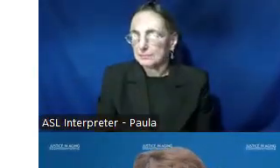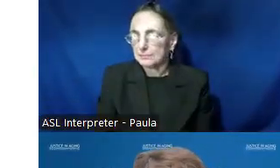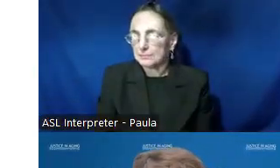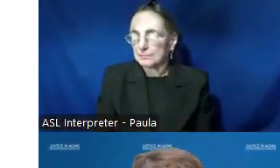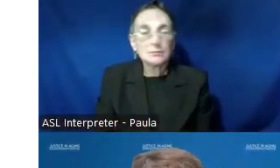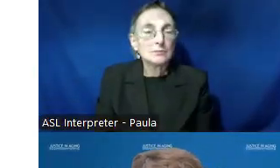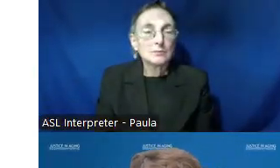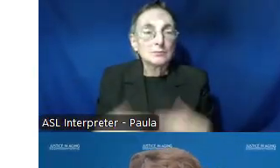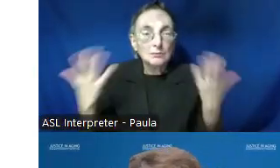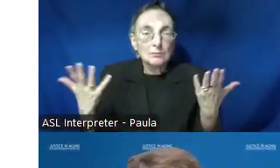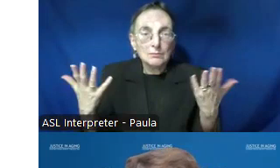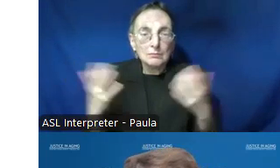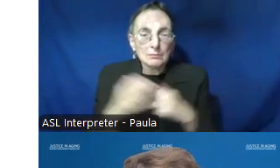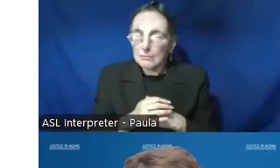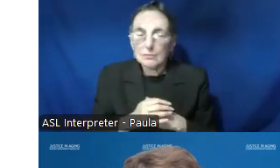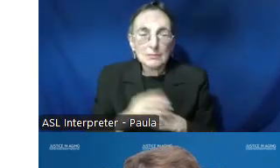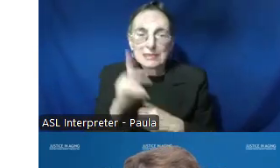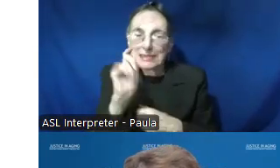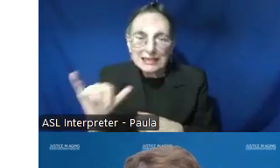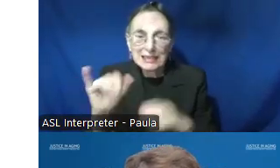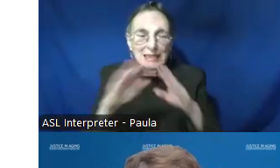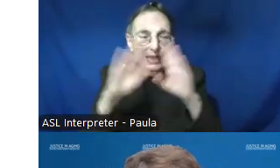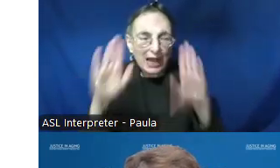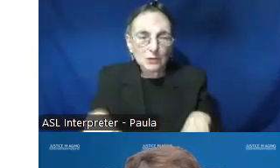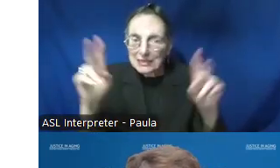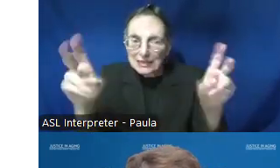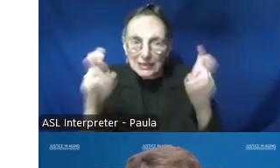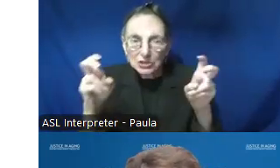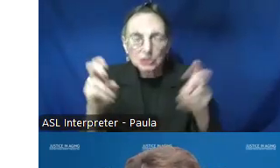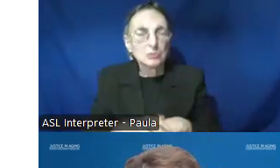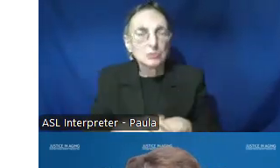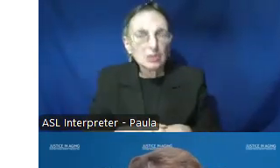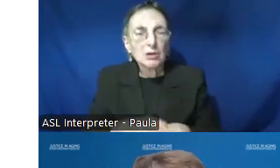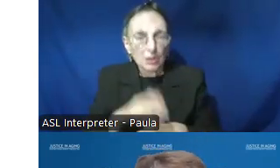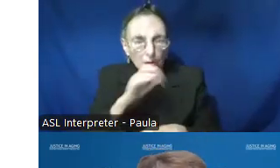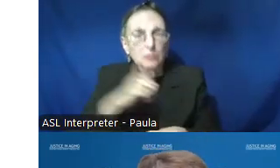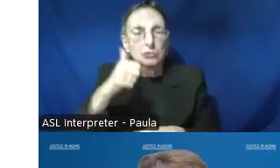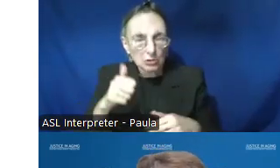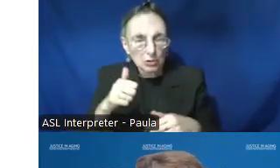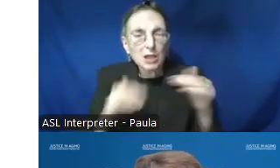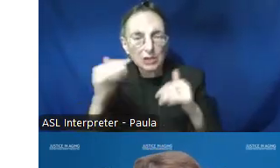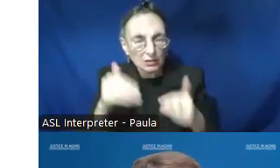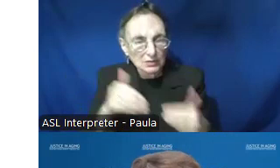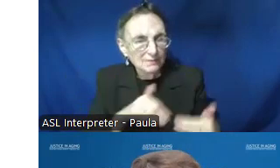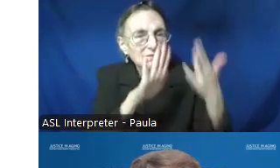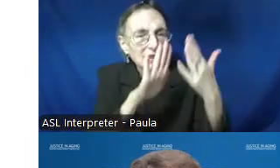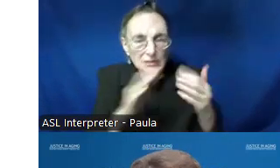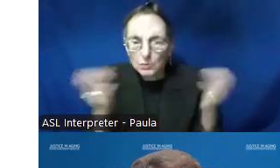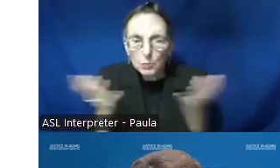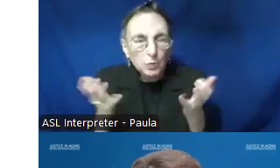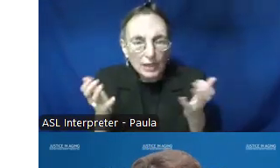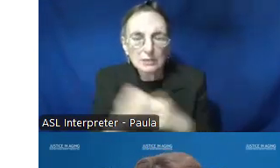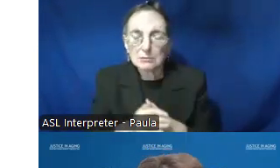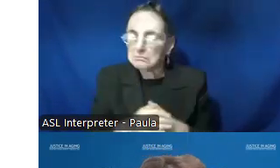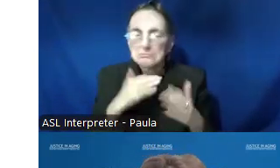So what are the key housing issues facing older adults? Regardless of economic